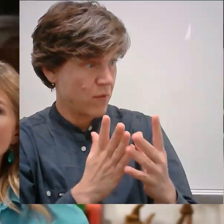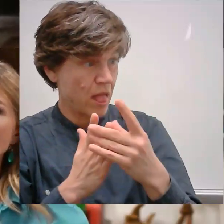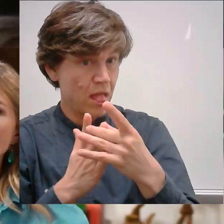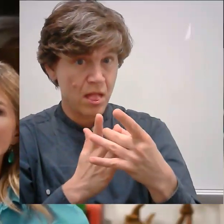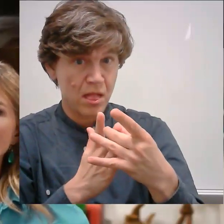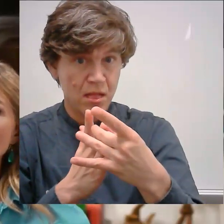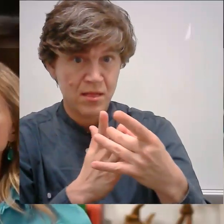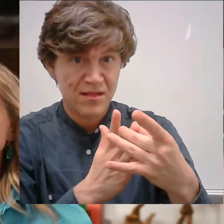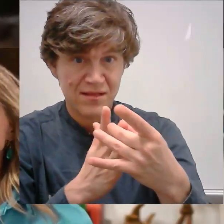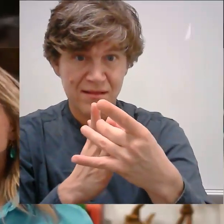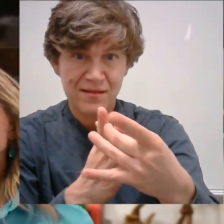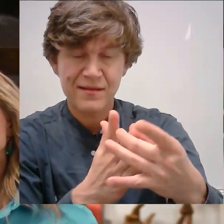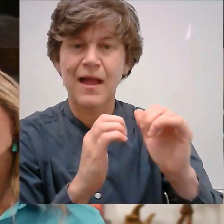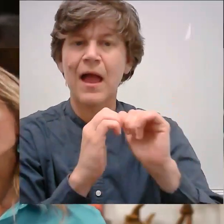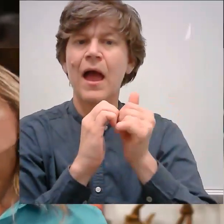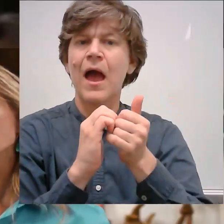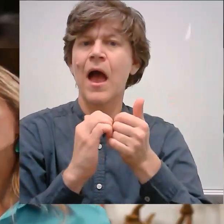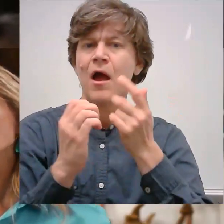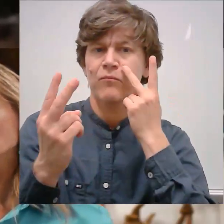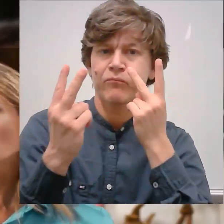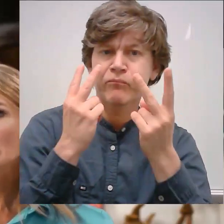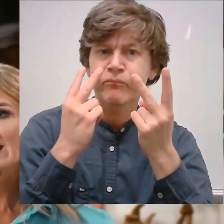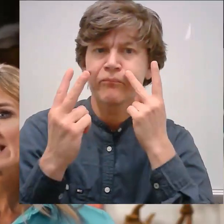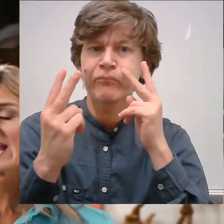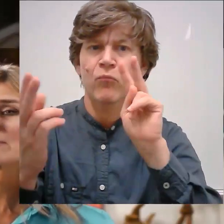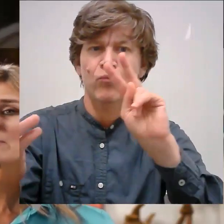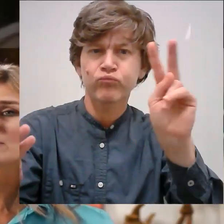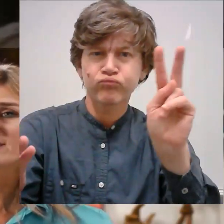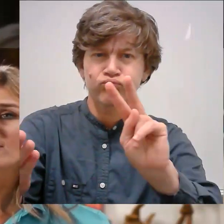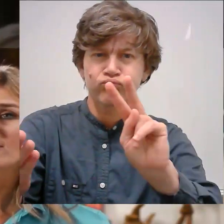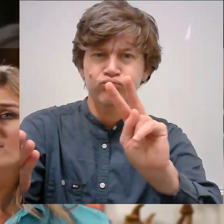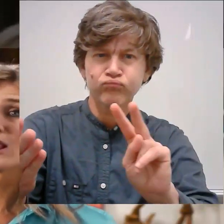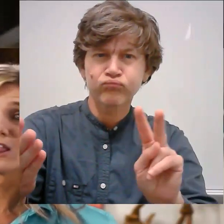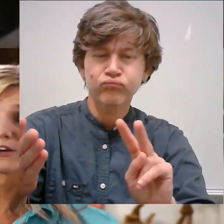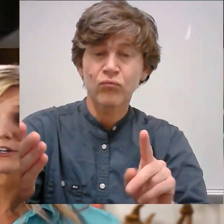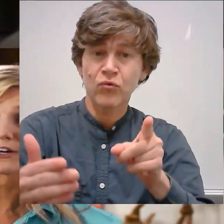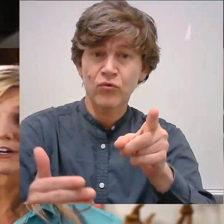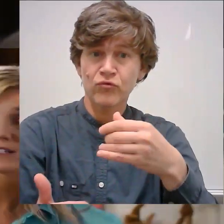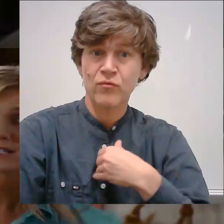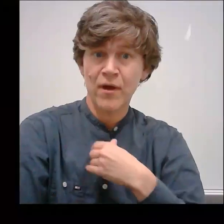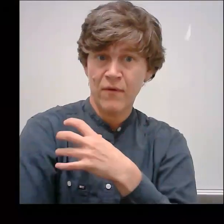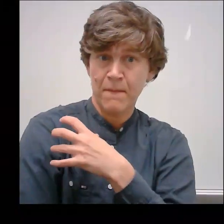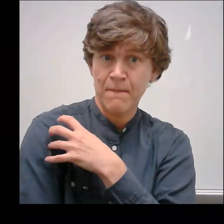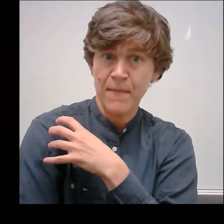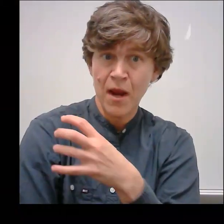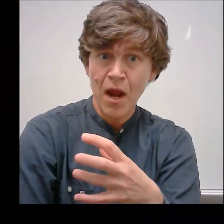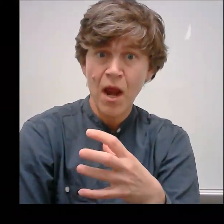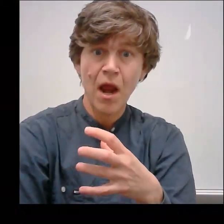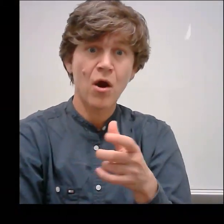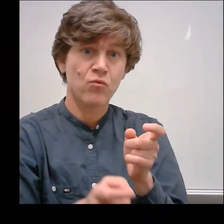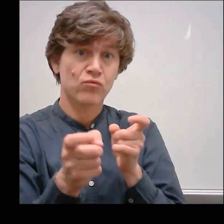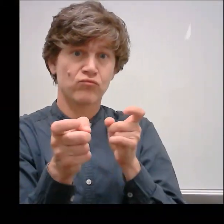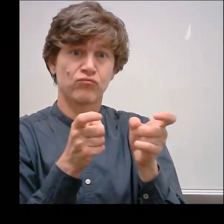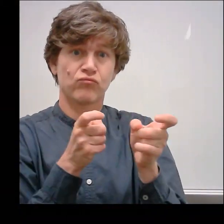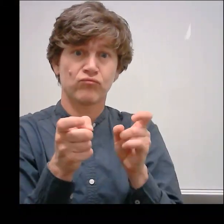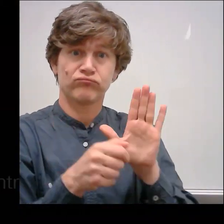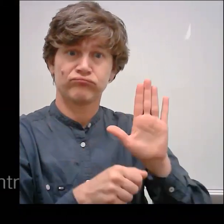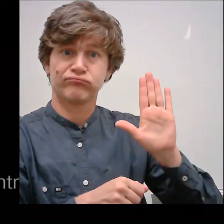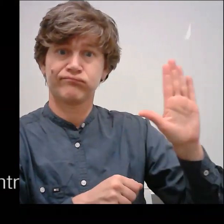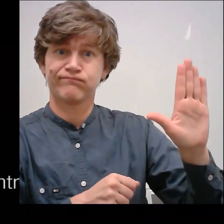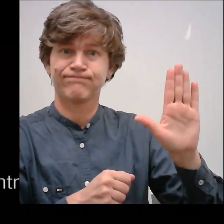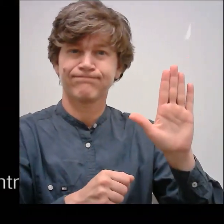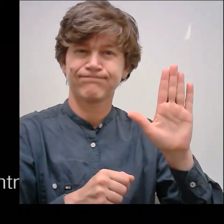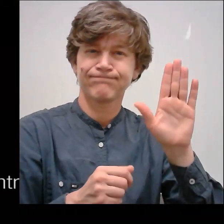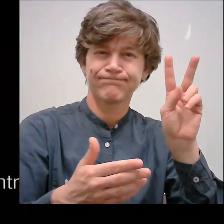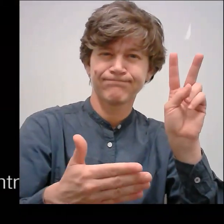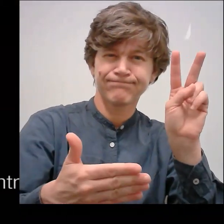particular way, then you have the power to keep them looking and perceiving longer. Establishing a focal point or area